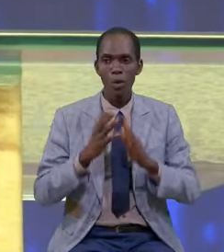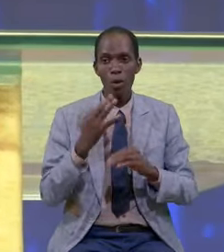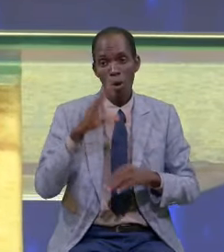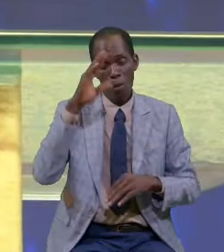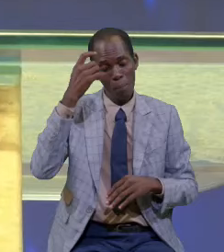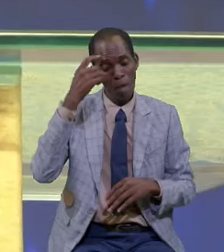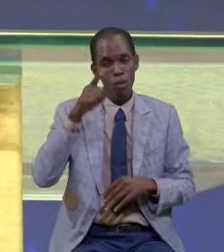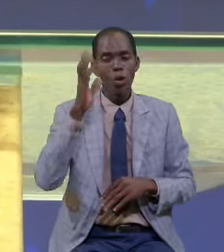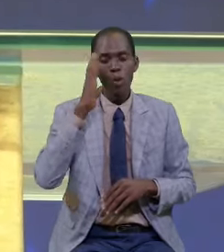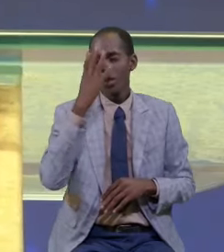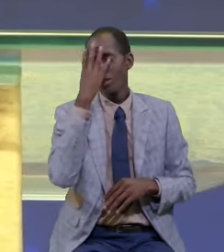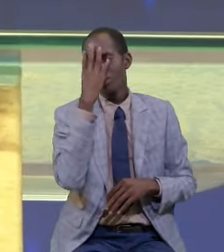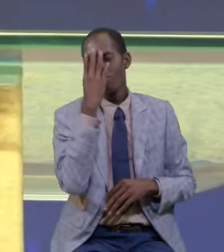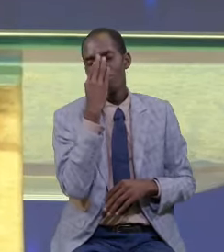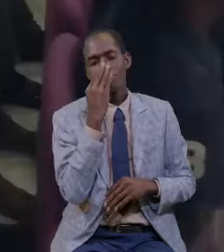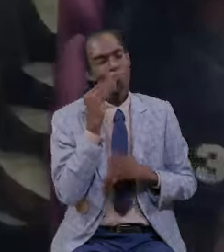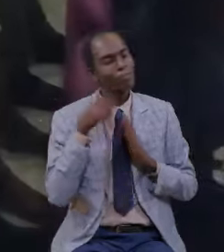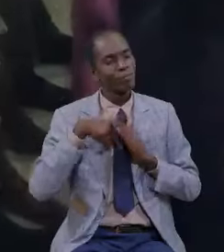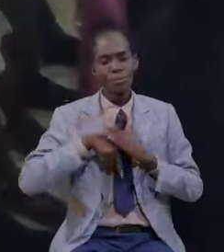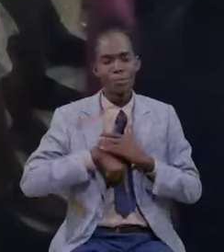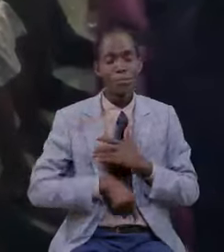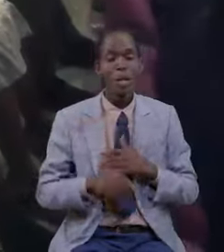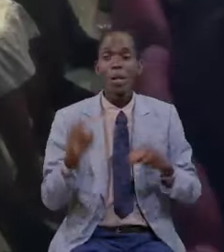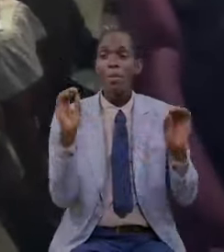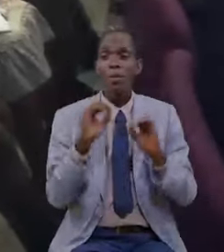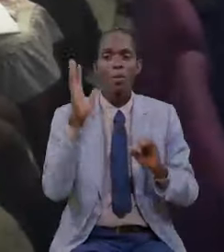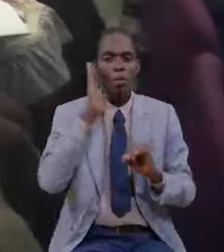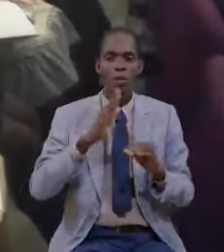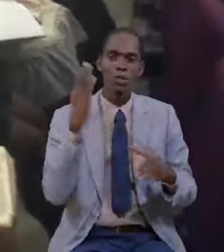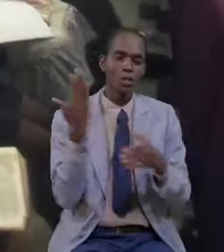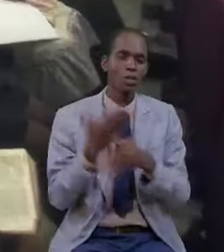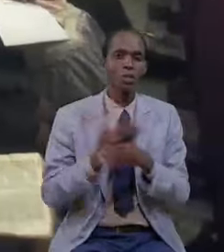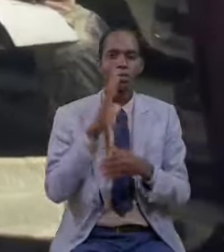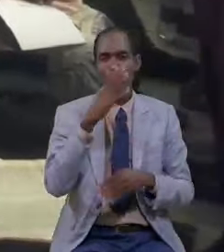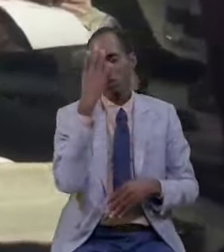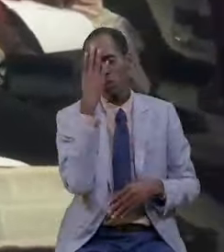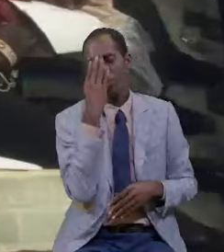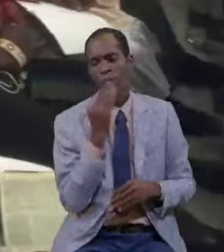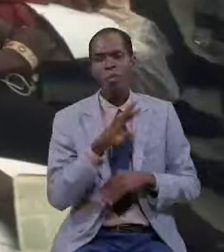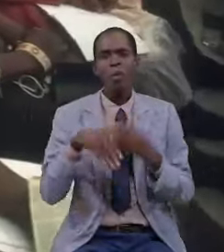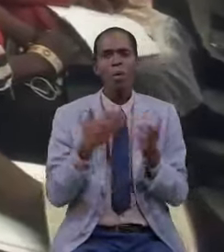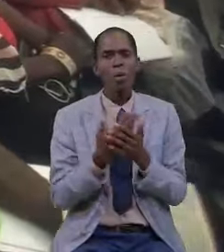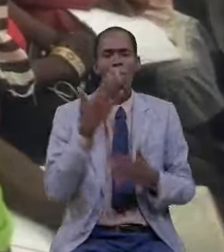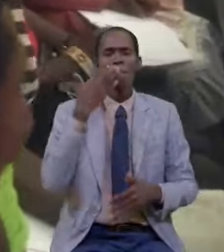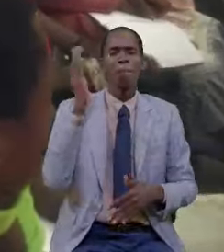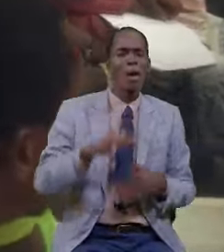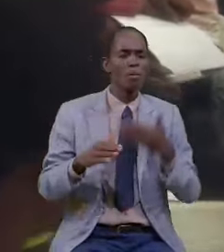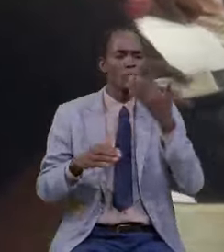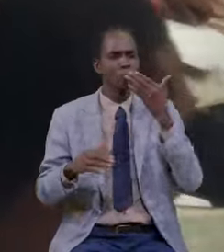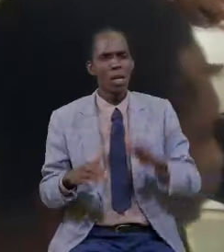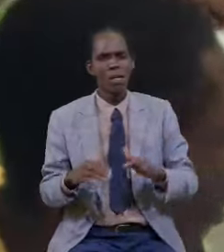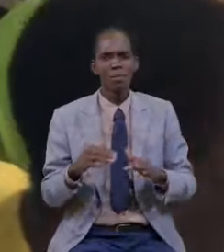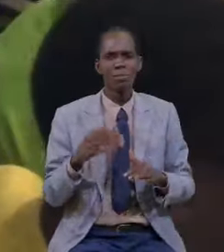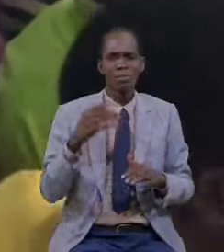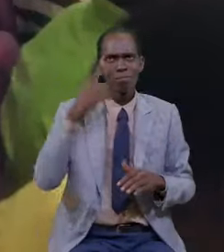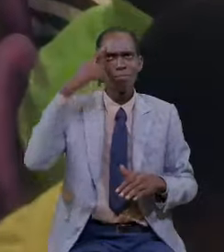well. Nothing will disturb your sleep. All those bad things, you know, blowing there and blowing